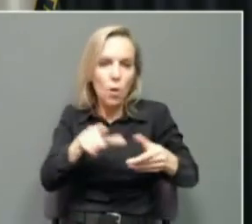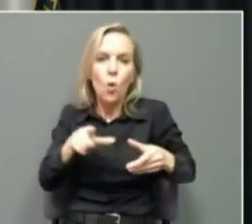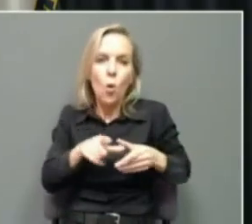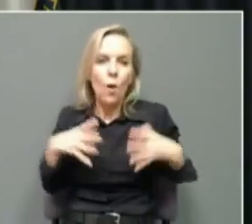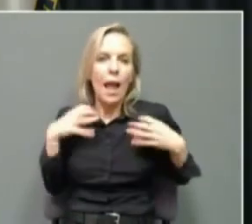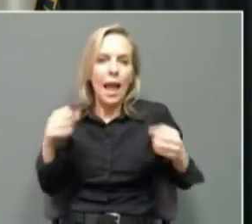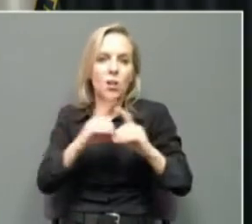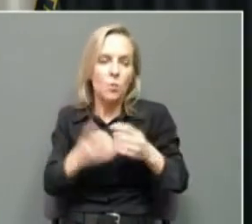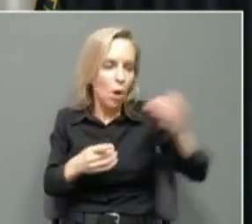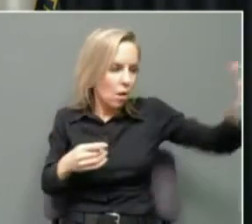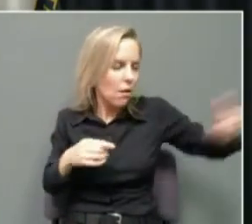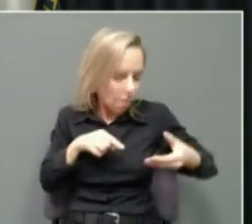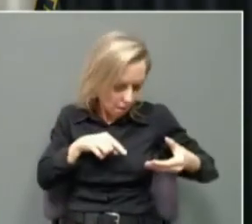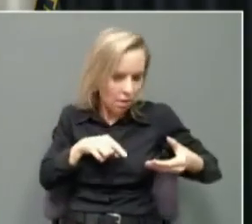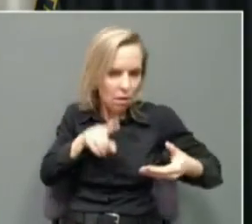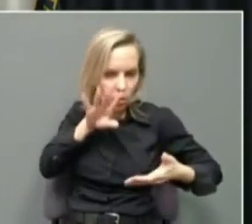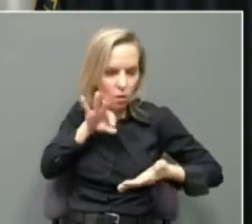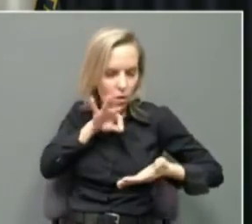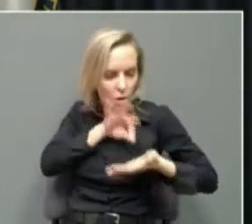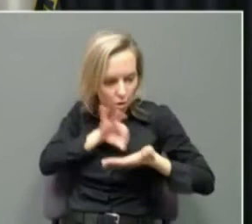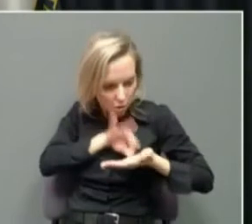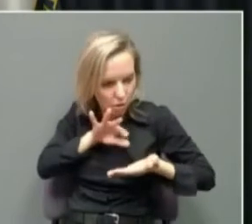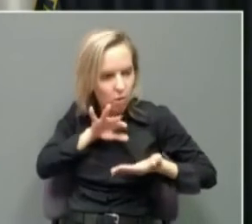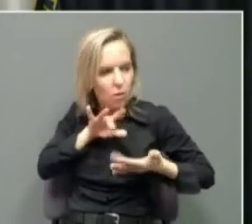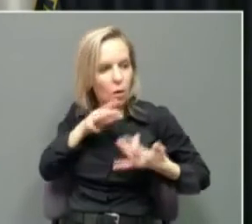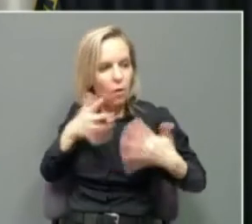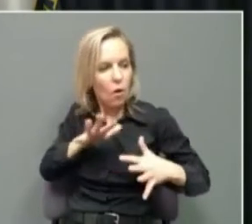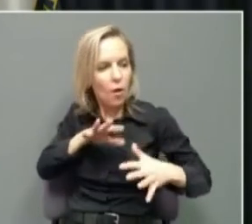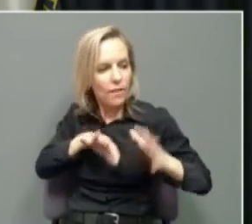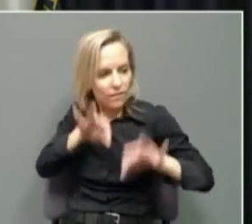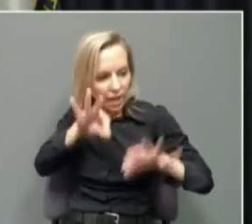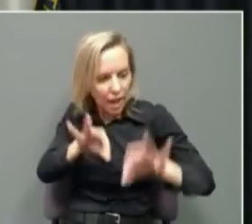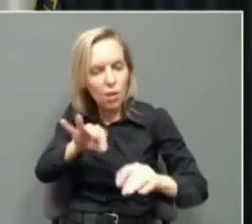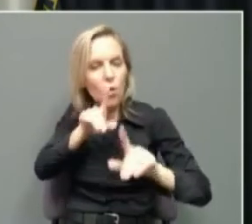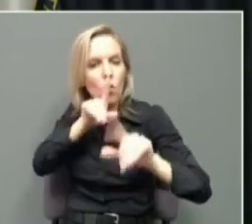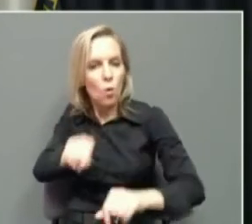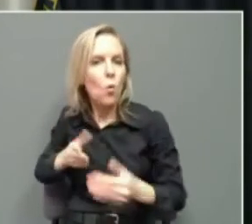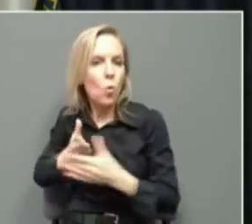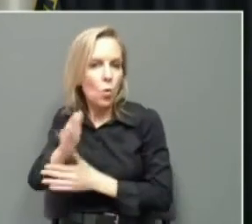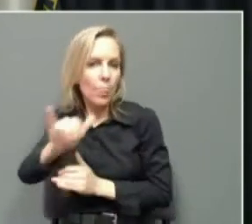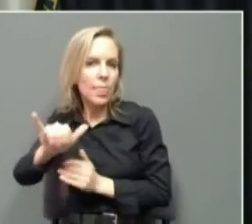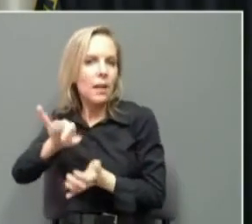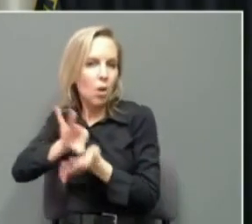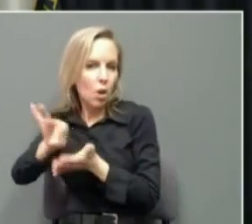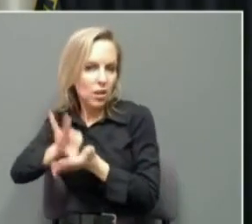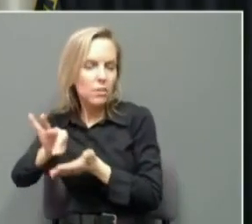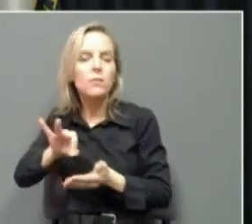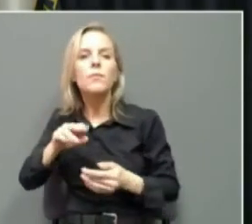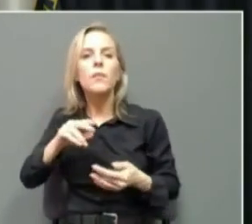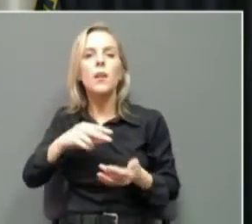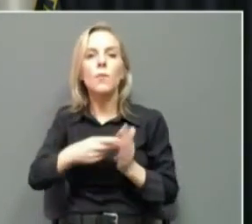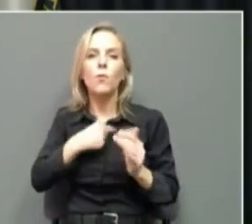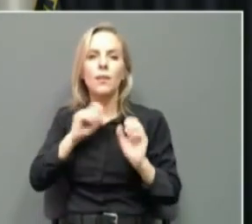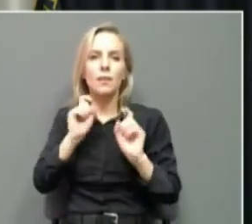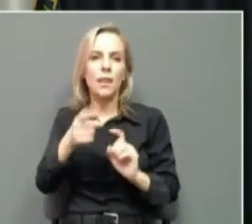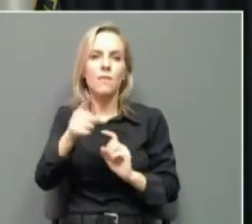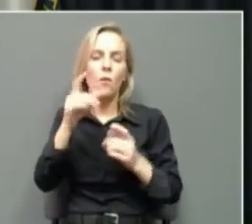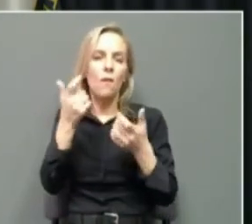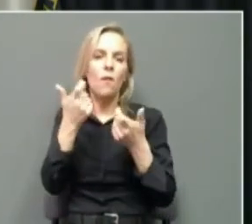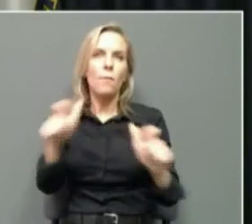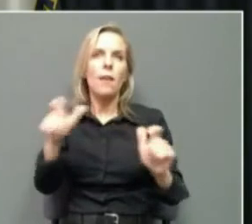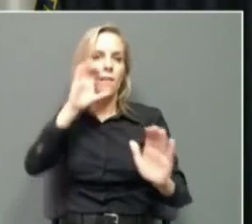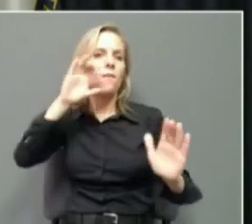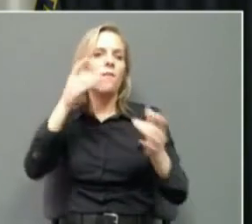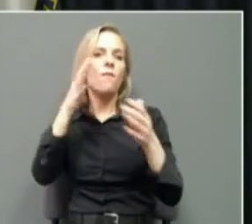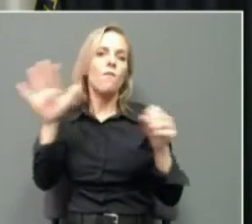them and reported them through the audit. This means we will get to a full picture of the devastation of